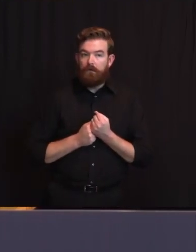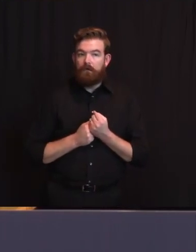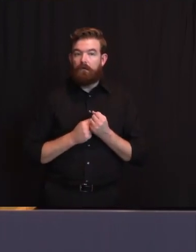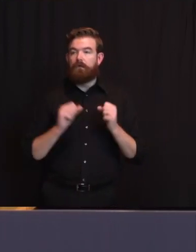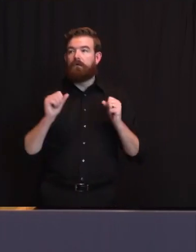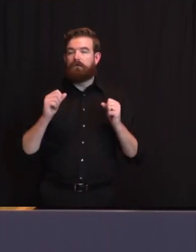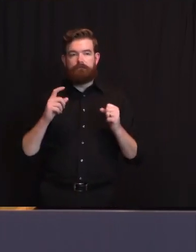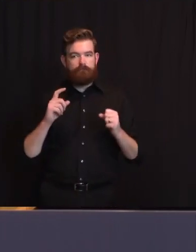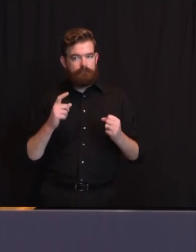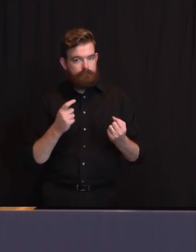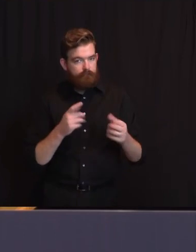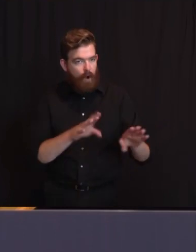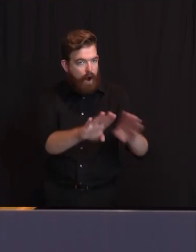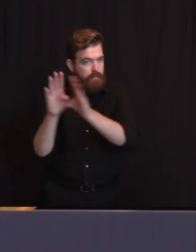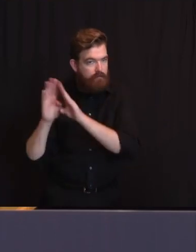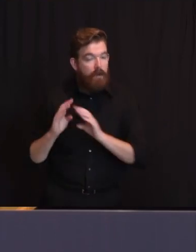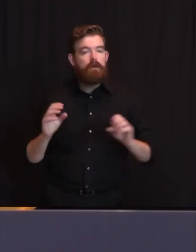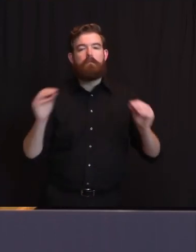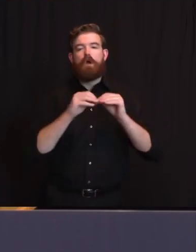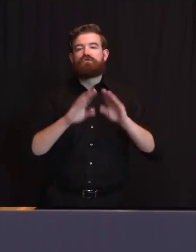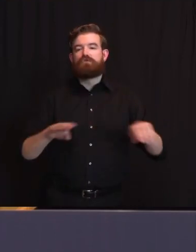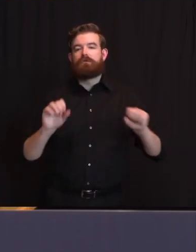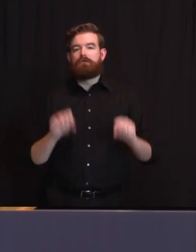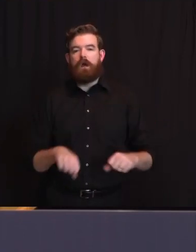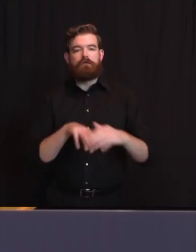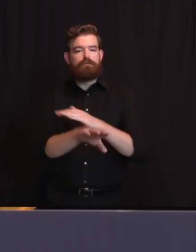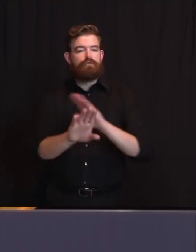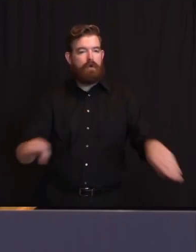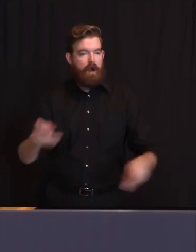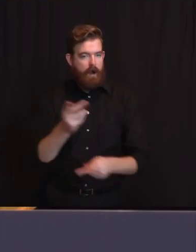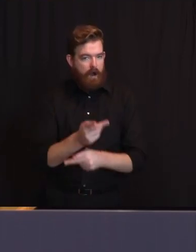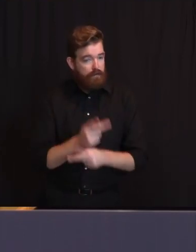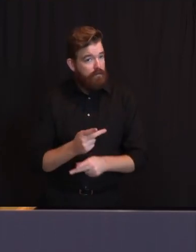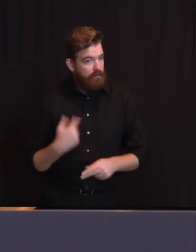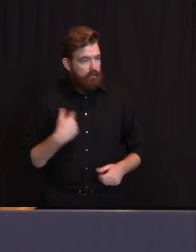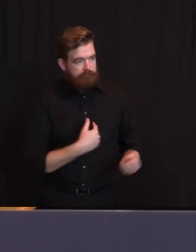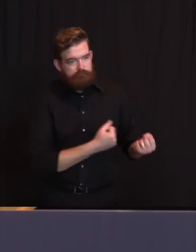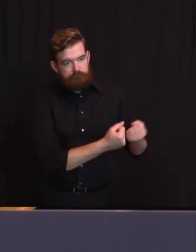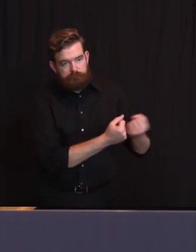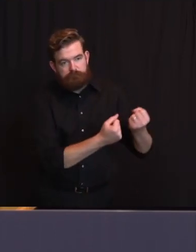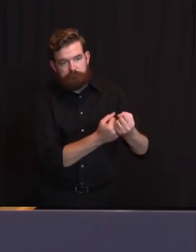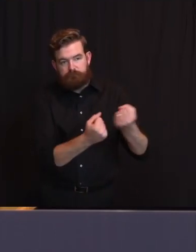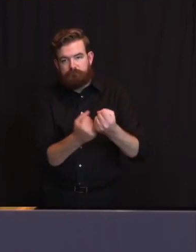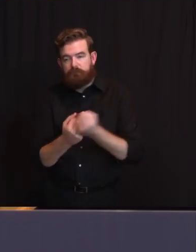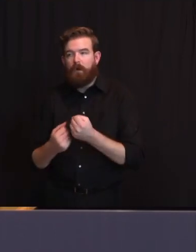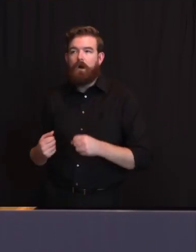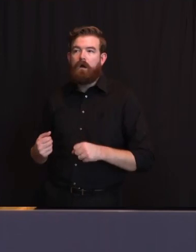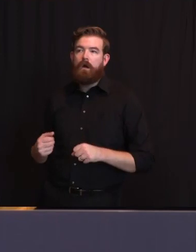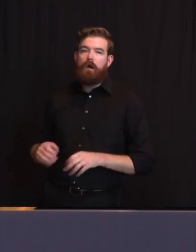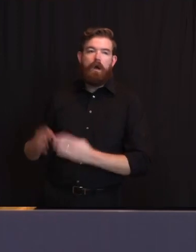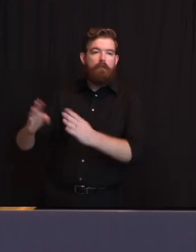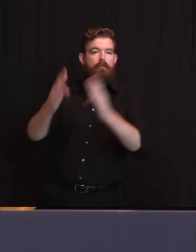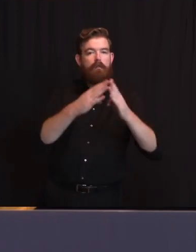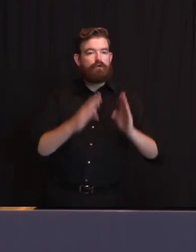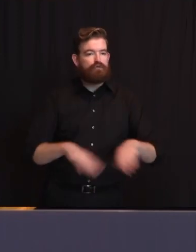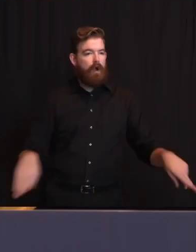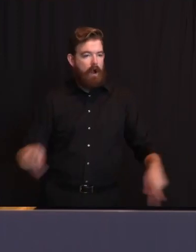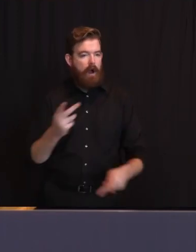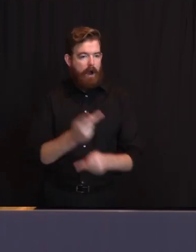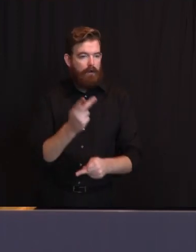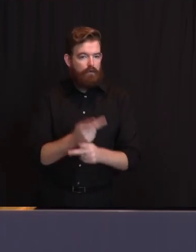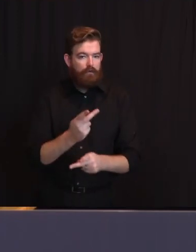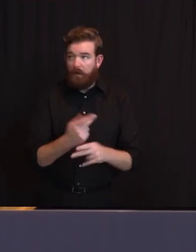but we believe we're putting the pieces in place that will allow many more to open. And I think I've been told since then many more, in fact, are opening.